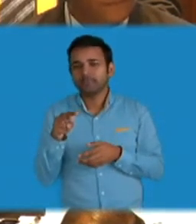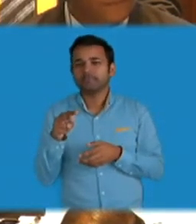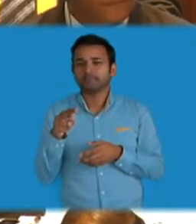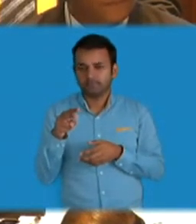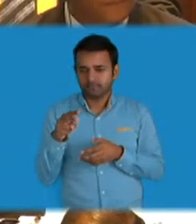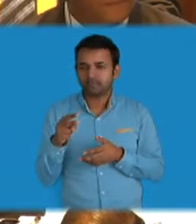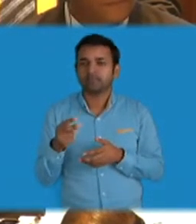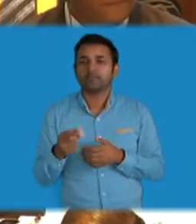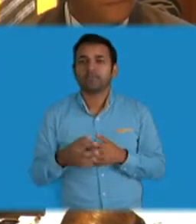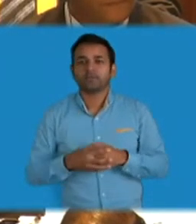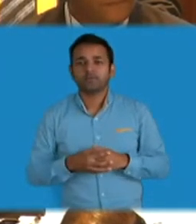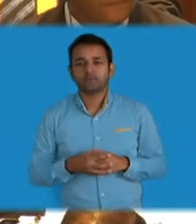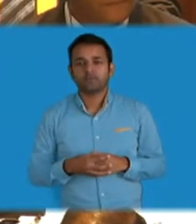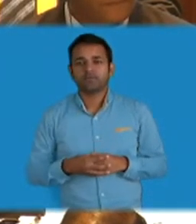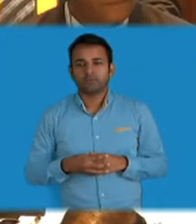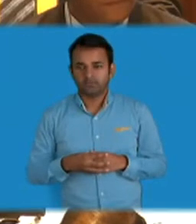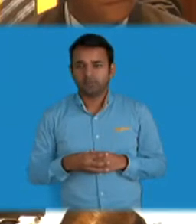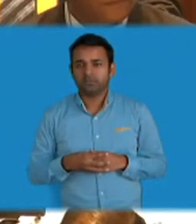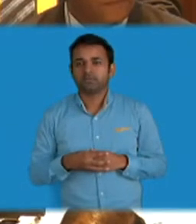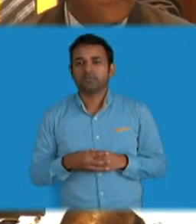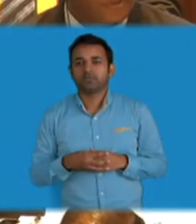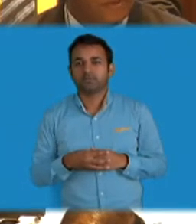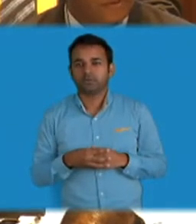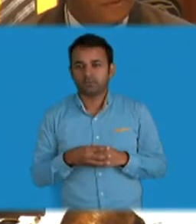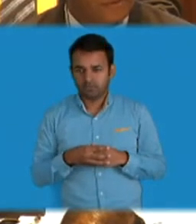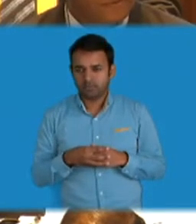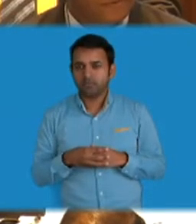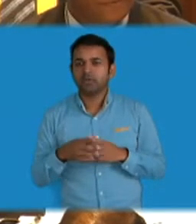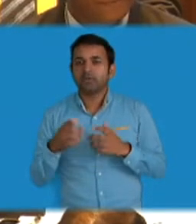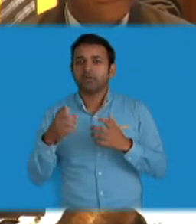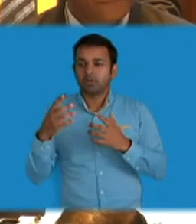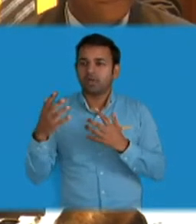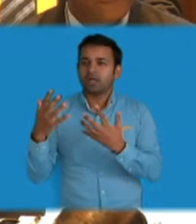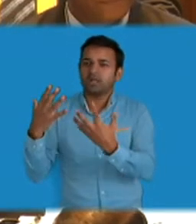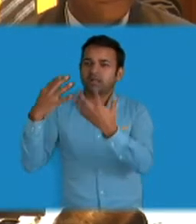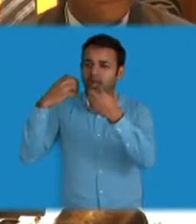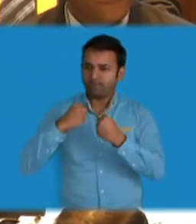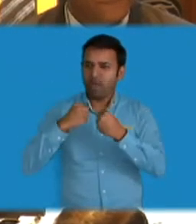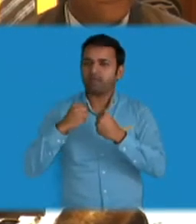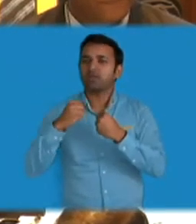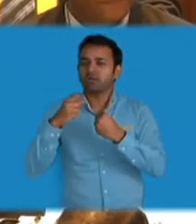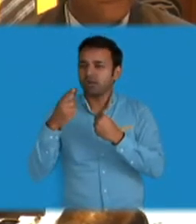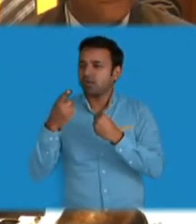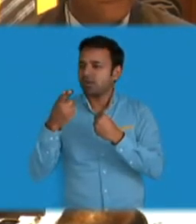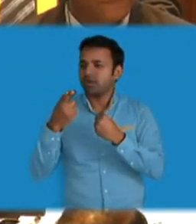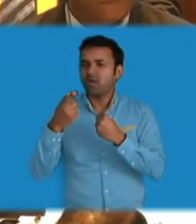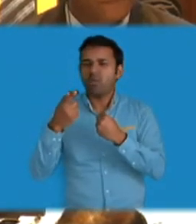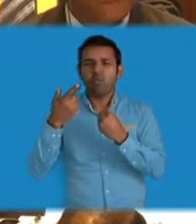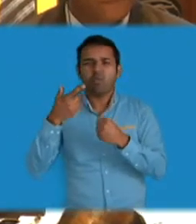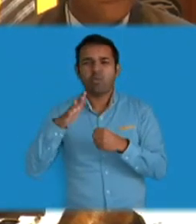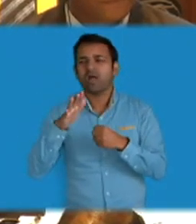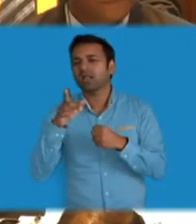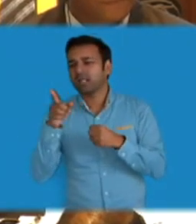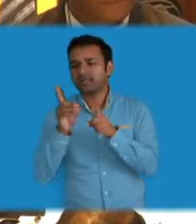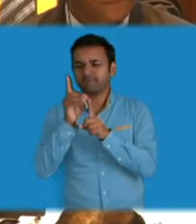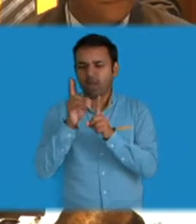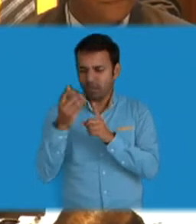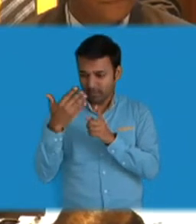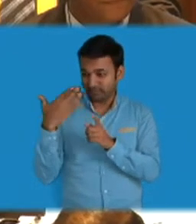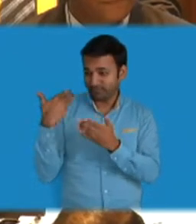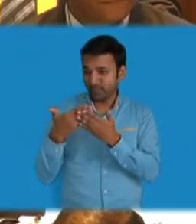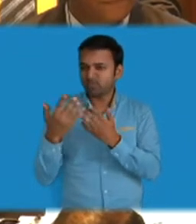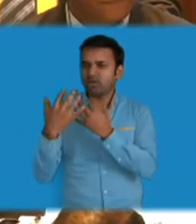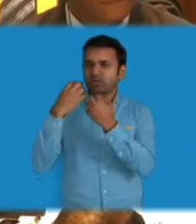developments, and we are late in reforestation to mitigate the effects of climate